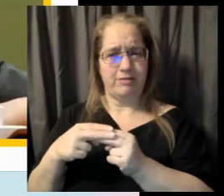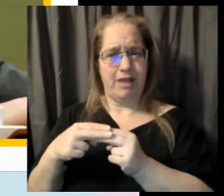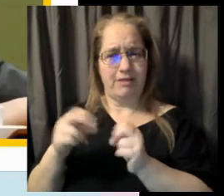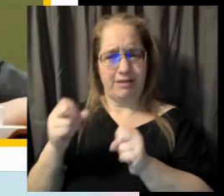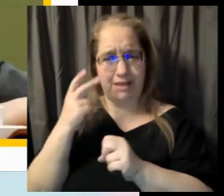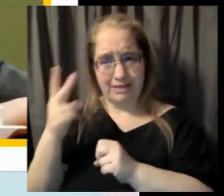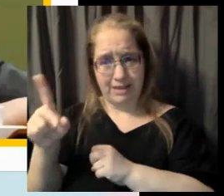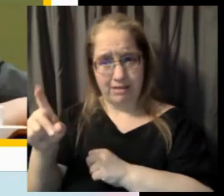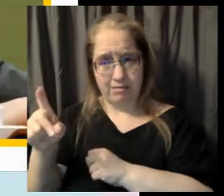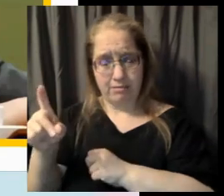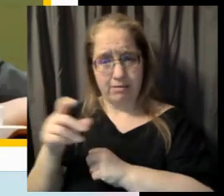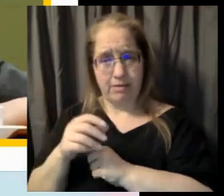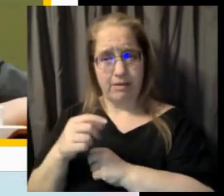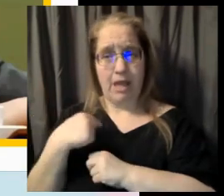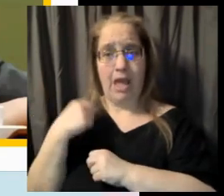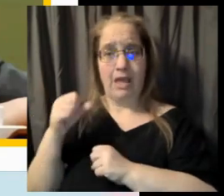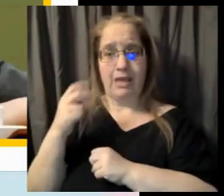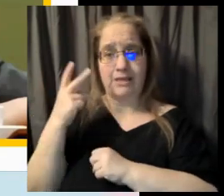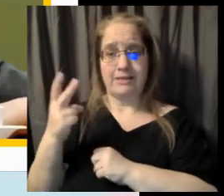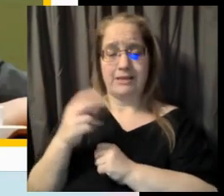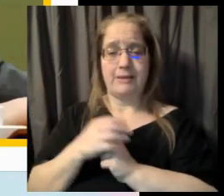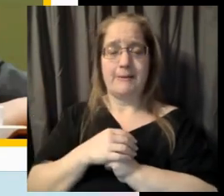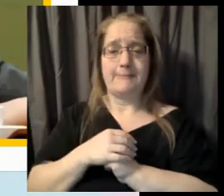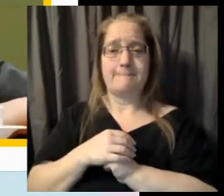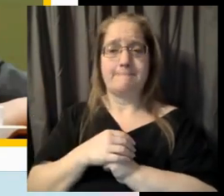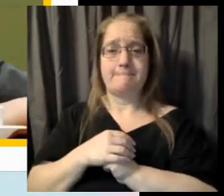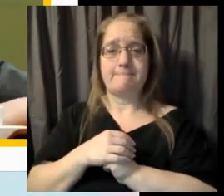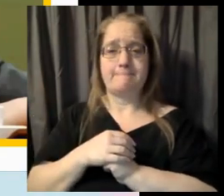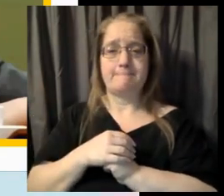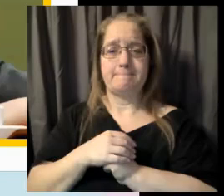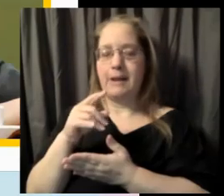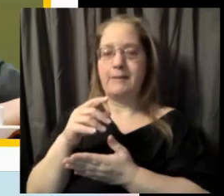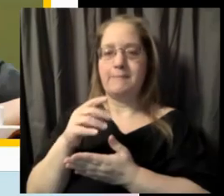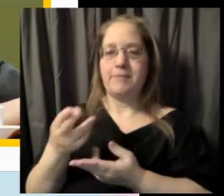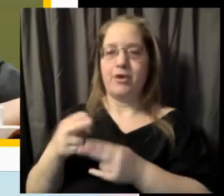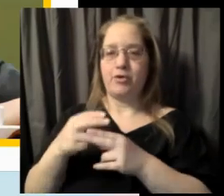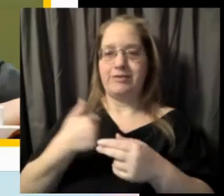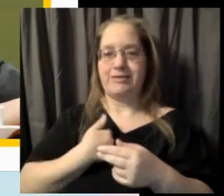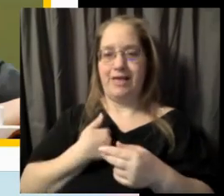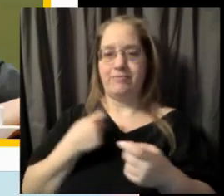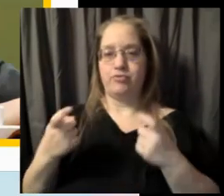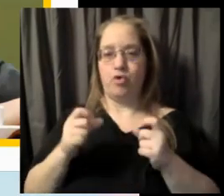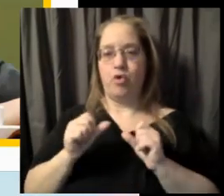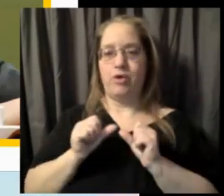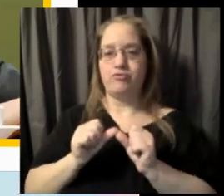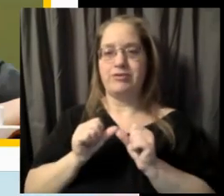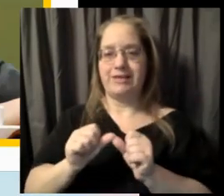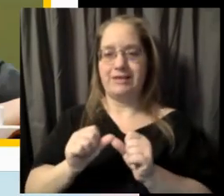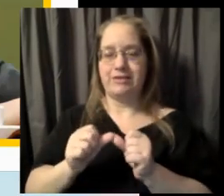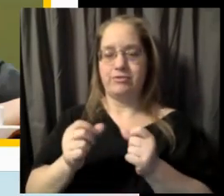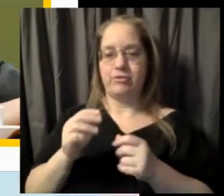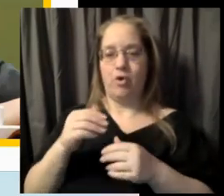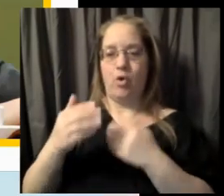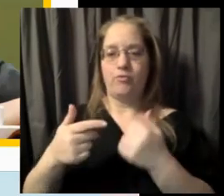activity. These small moments of practice can really help your child build self-control and resilience over